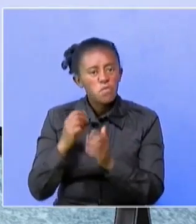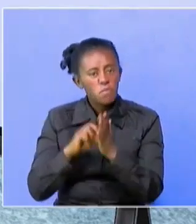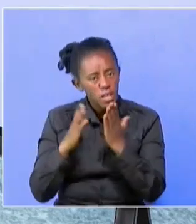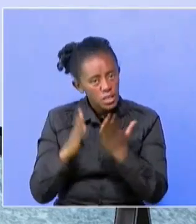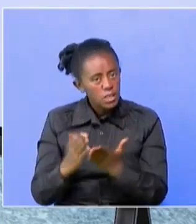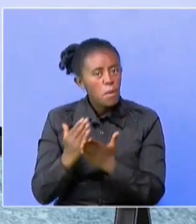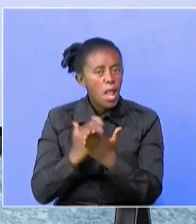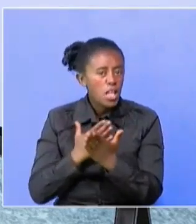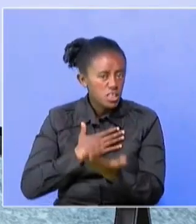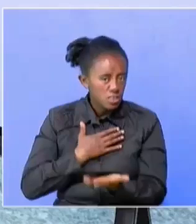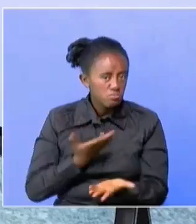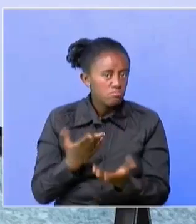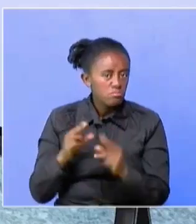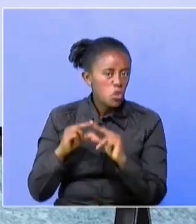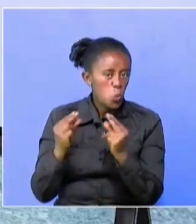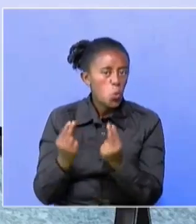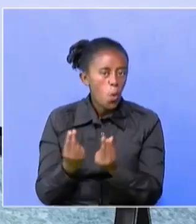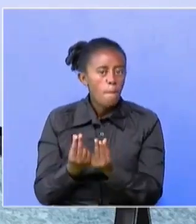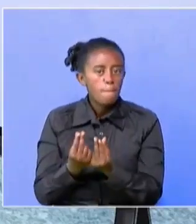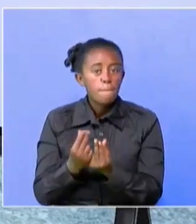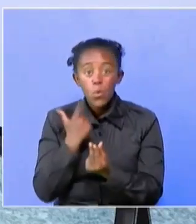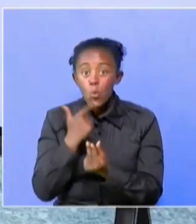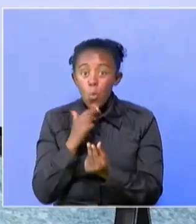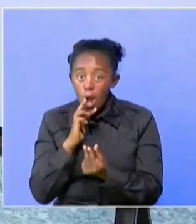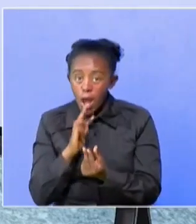is a group who are